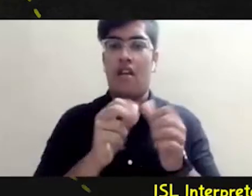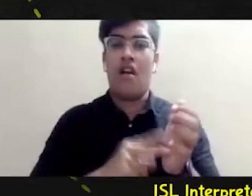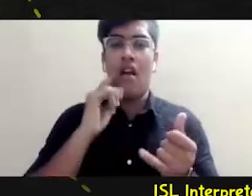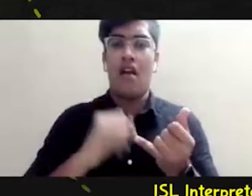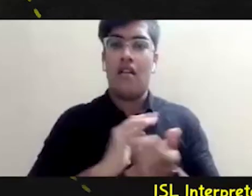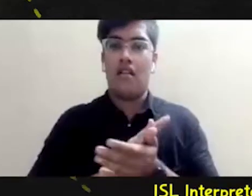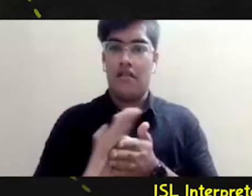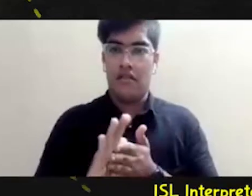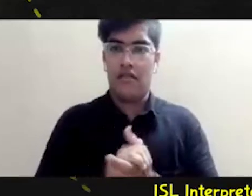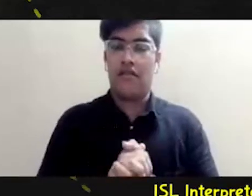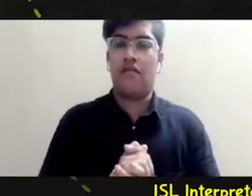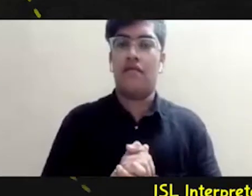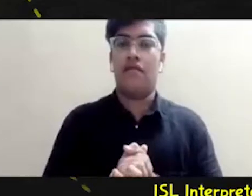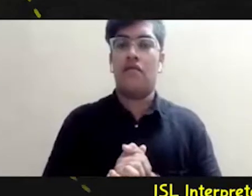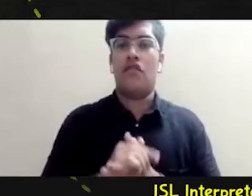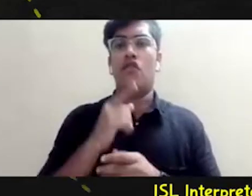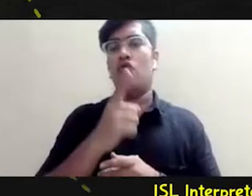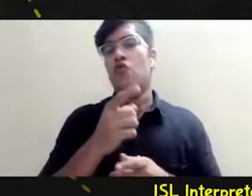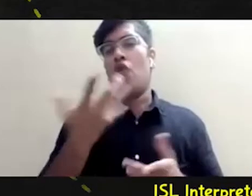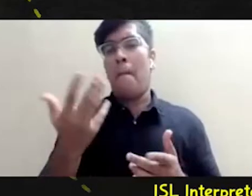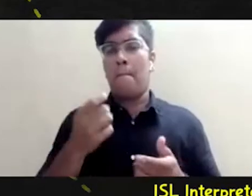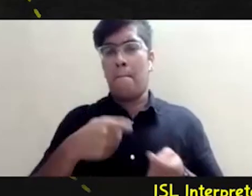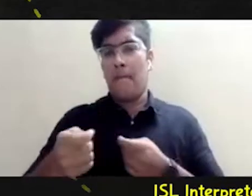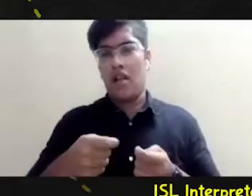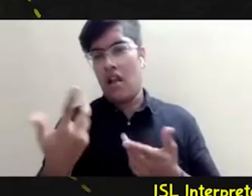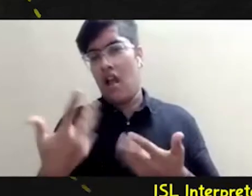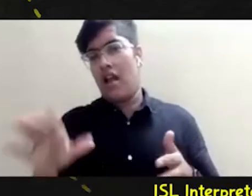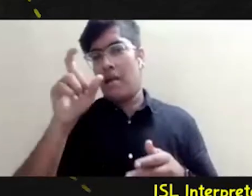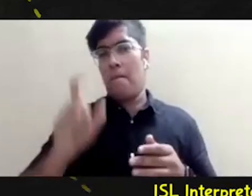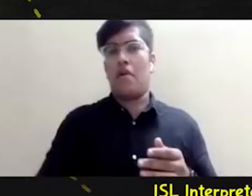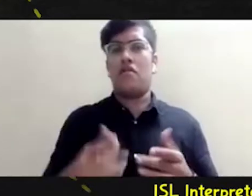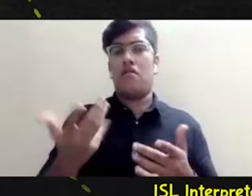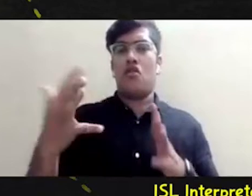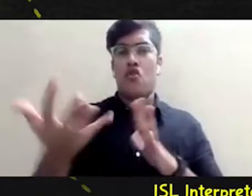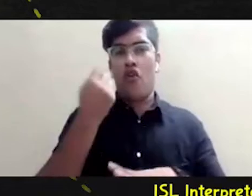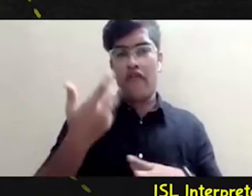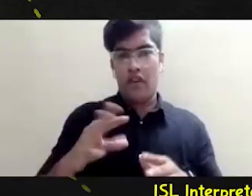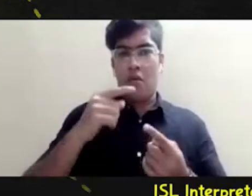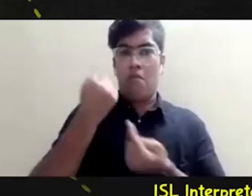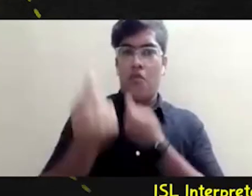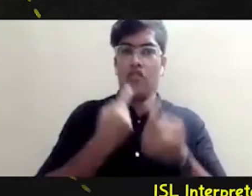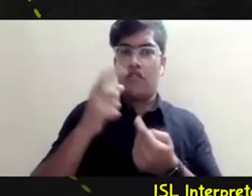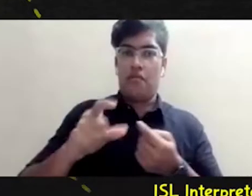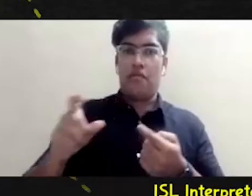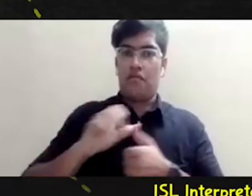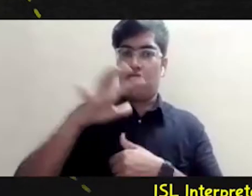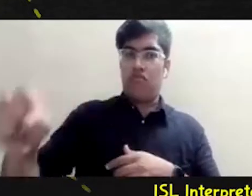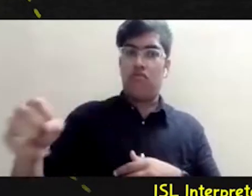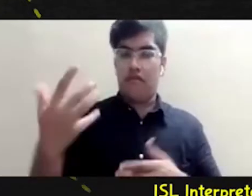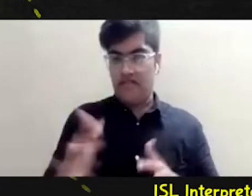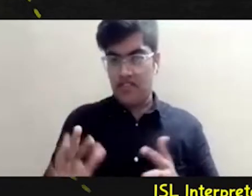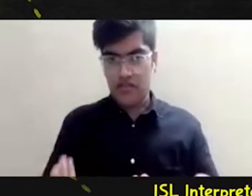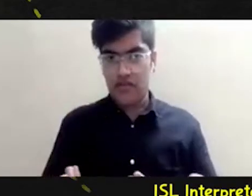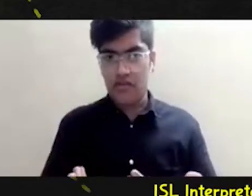Did you manage to bring any accountability or shift among politicians, given that